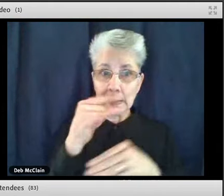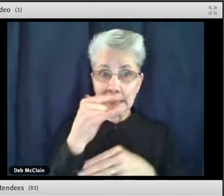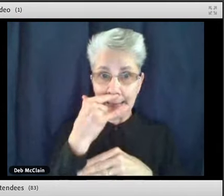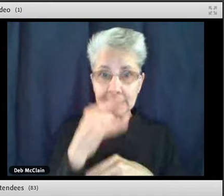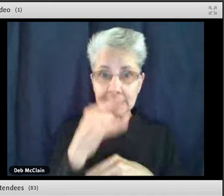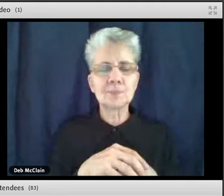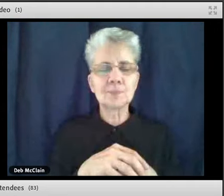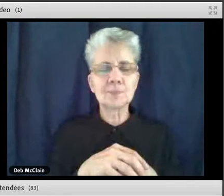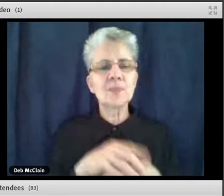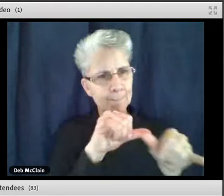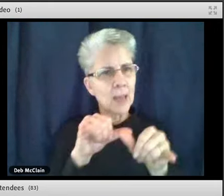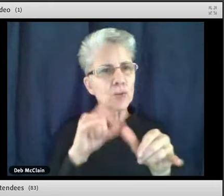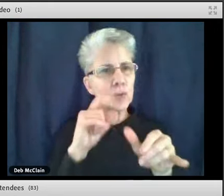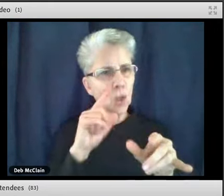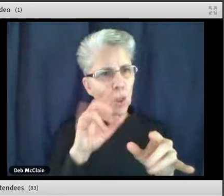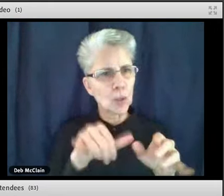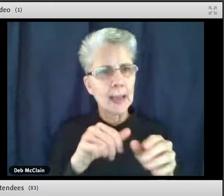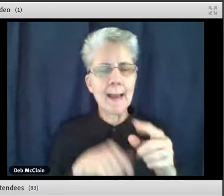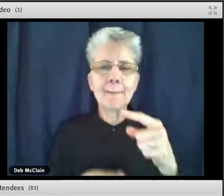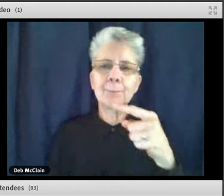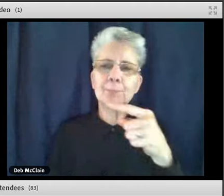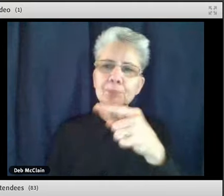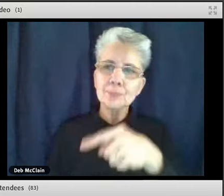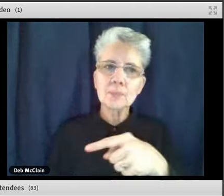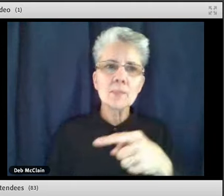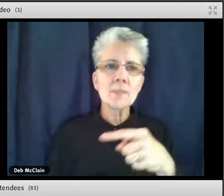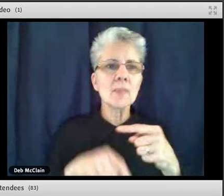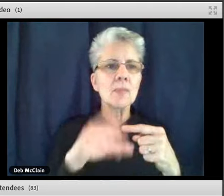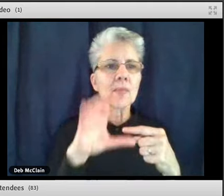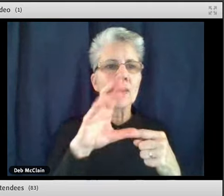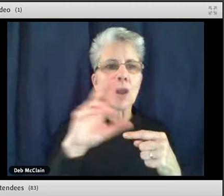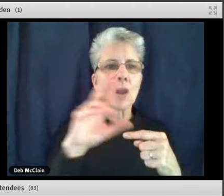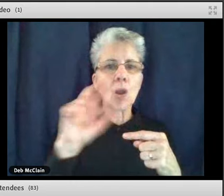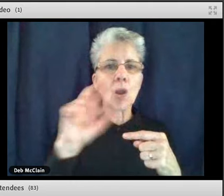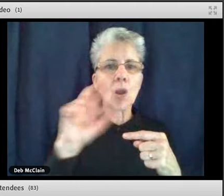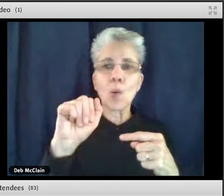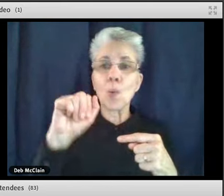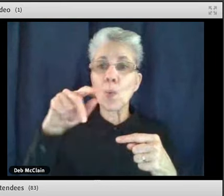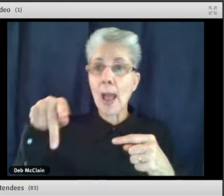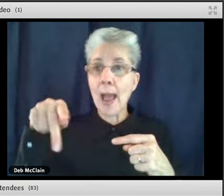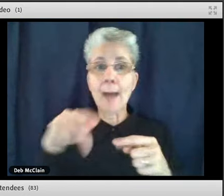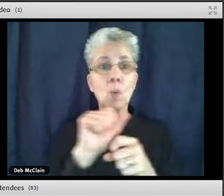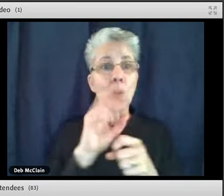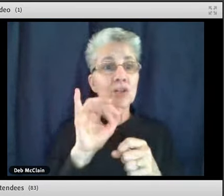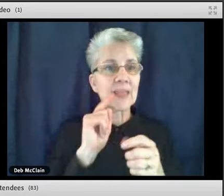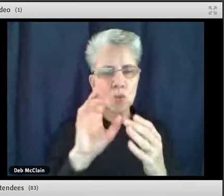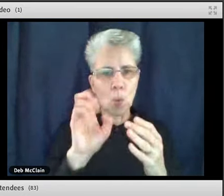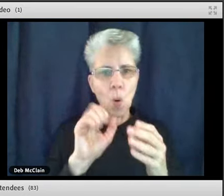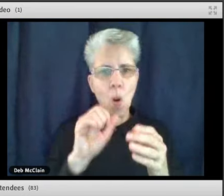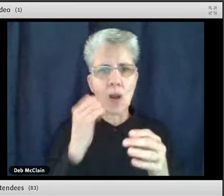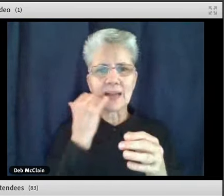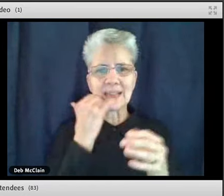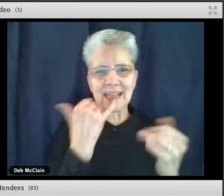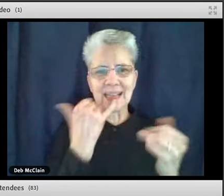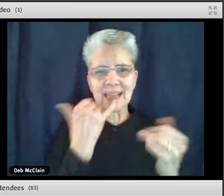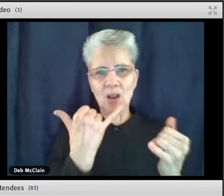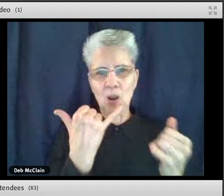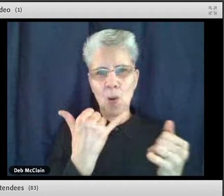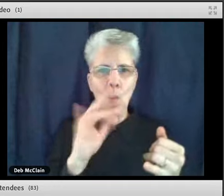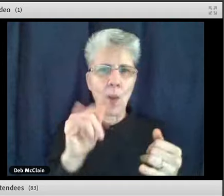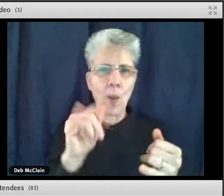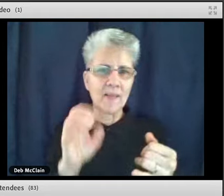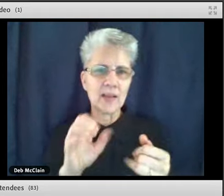Hopkins. I feel like they're really looking at the sources who provide the numbers. Again, be aware of attempts to downplay